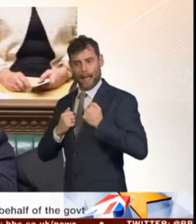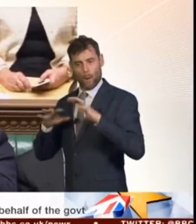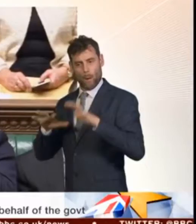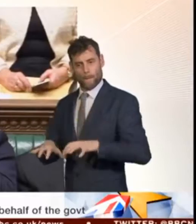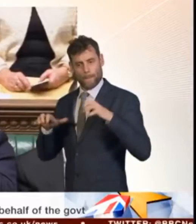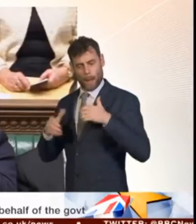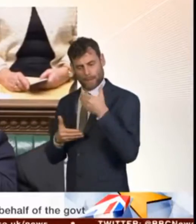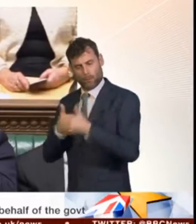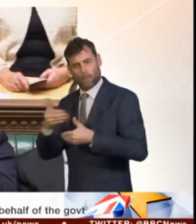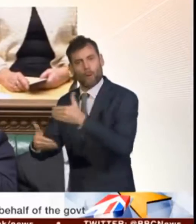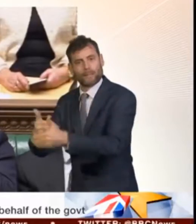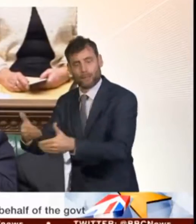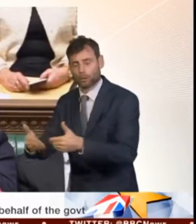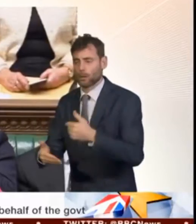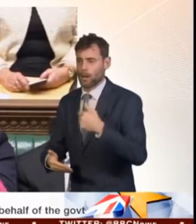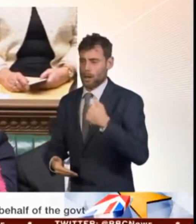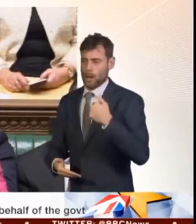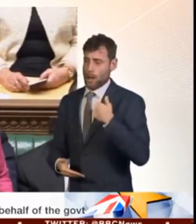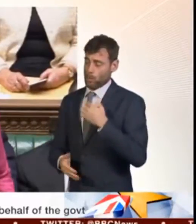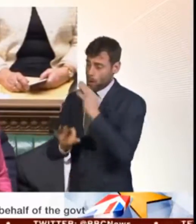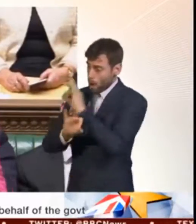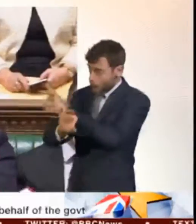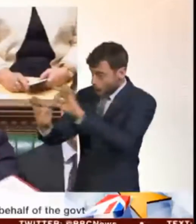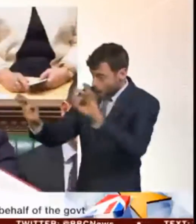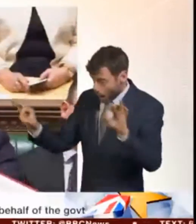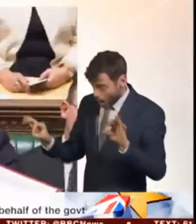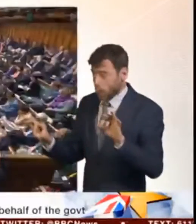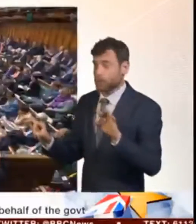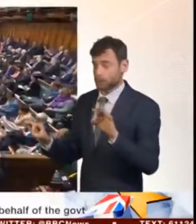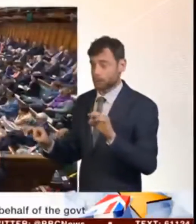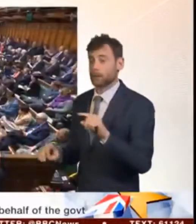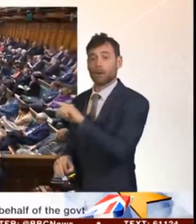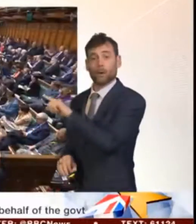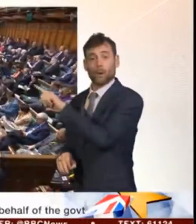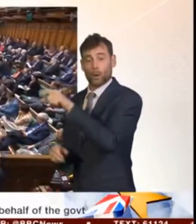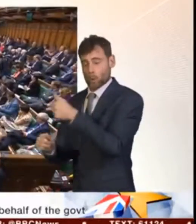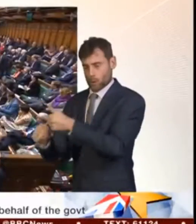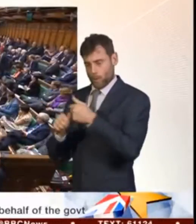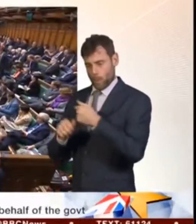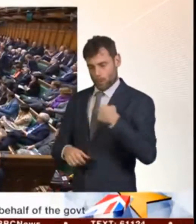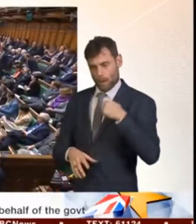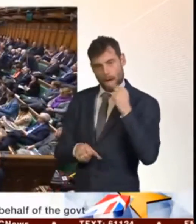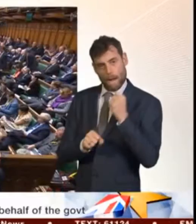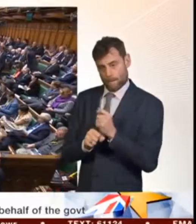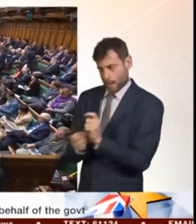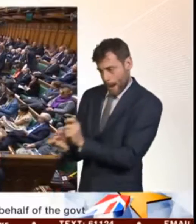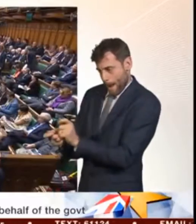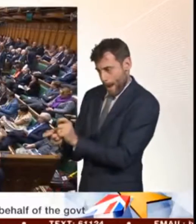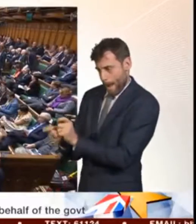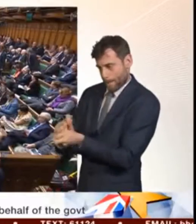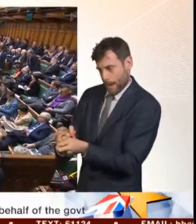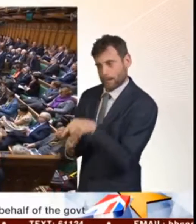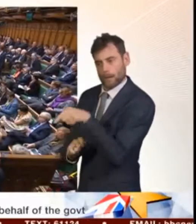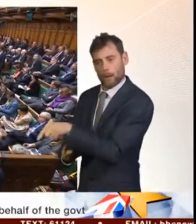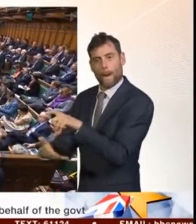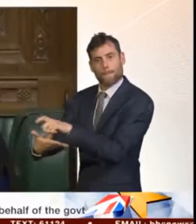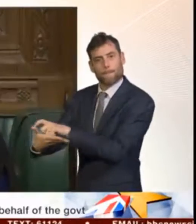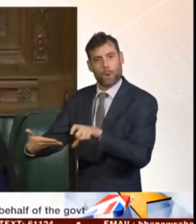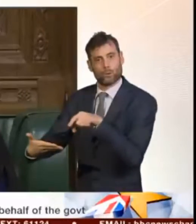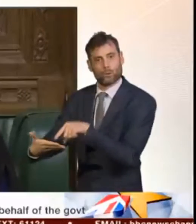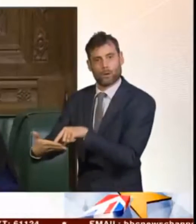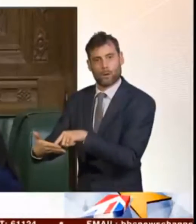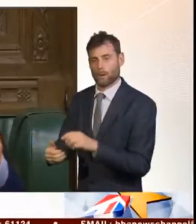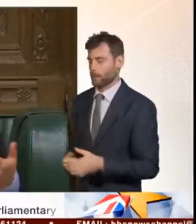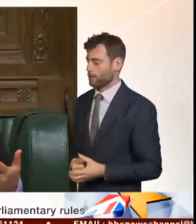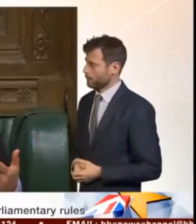honourable members to support the government's amendment. Order. The original question was as on the order